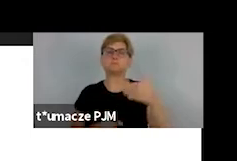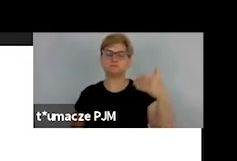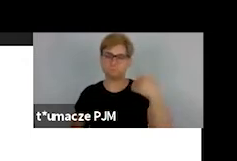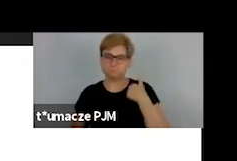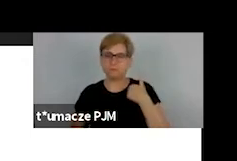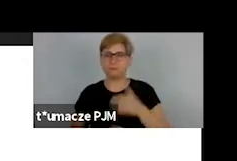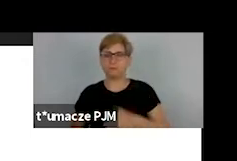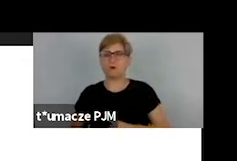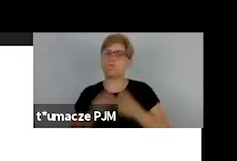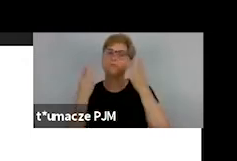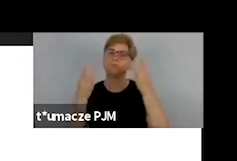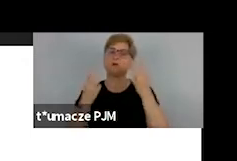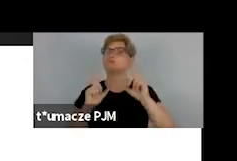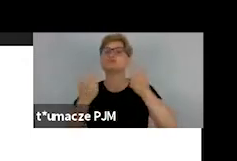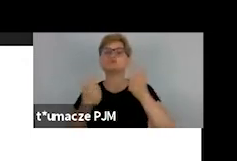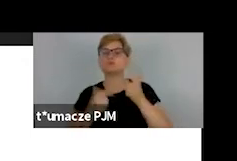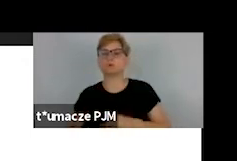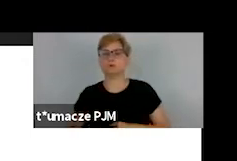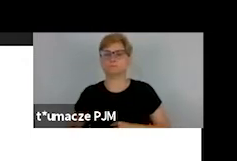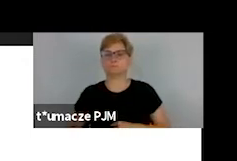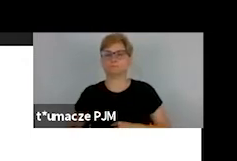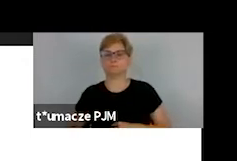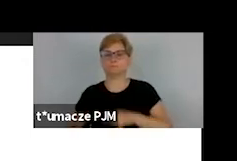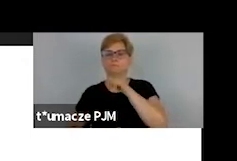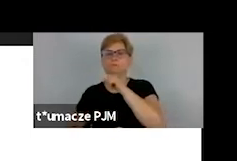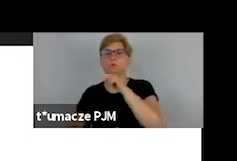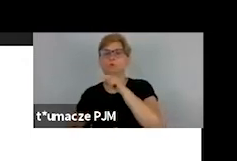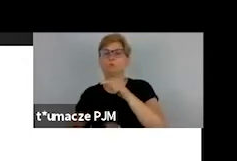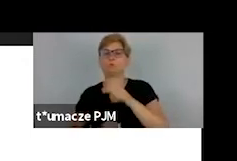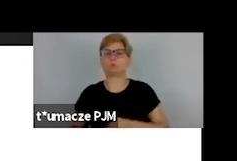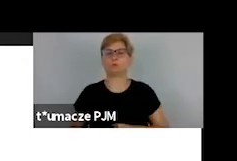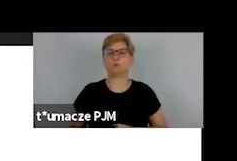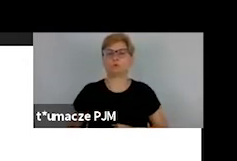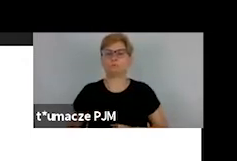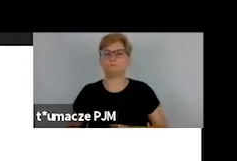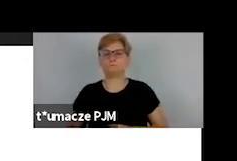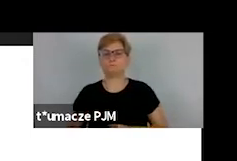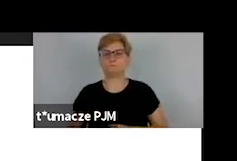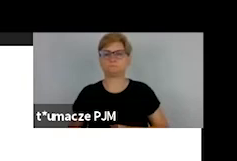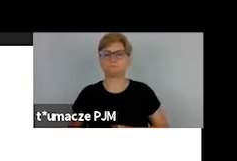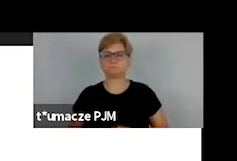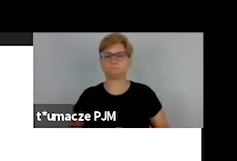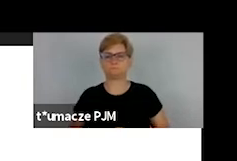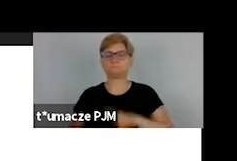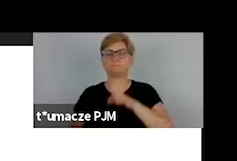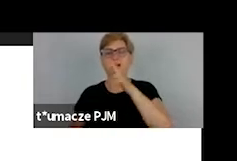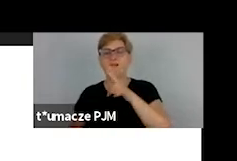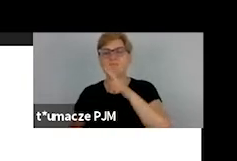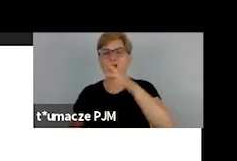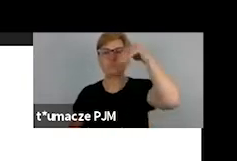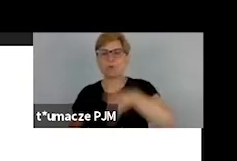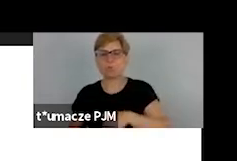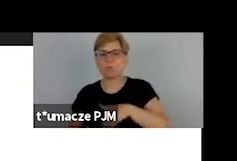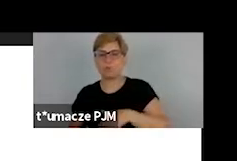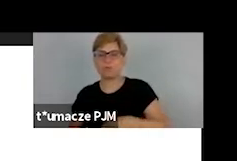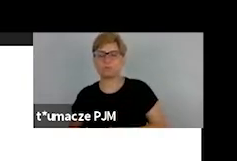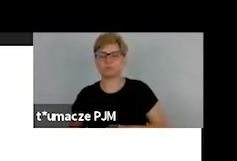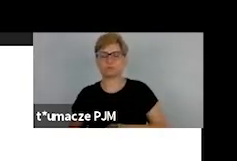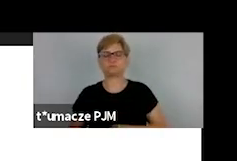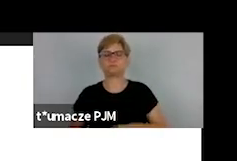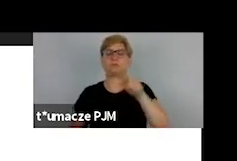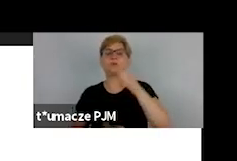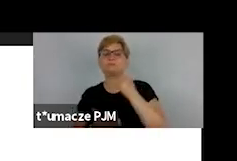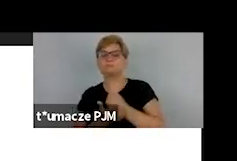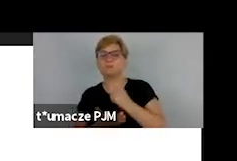60 million, fully 7.7 million people living with HIV, by far the largest number globally.